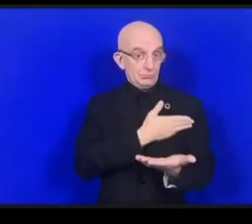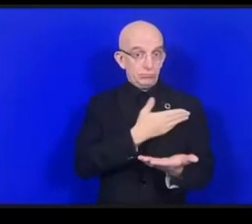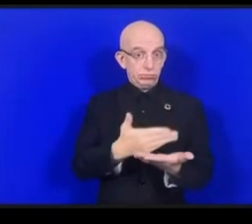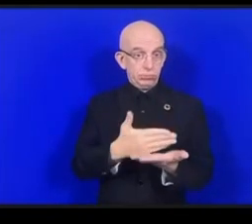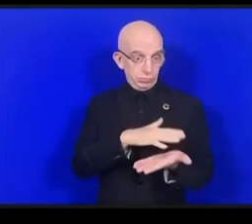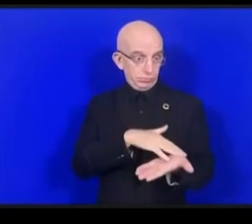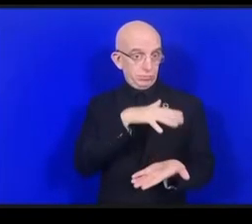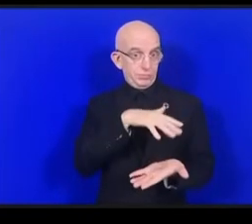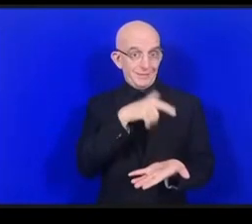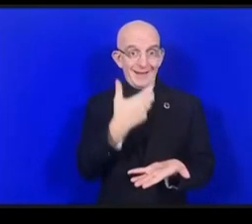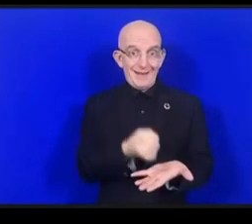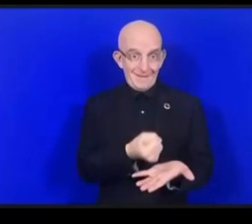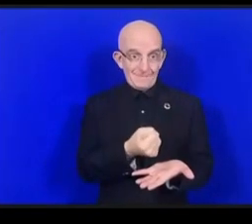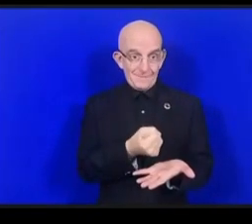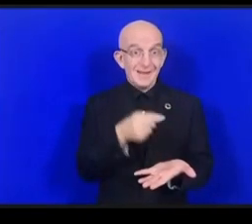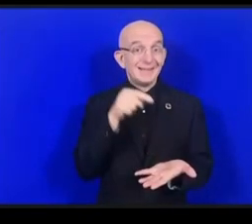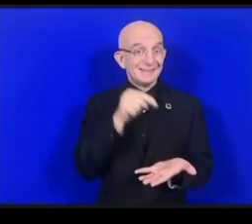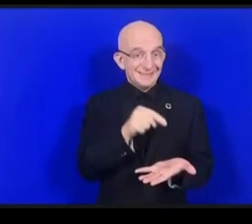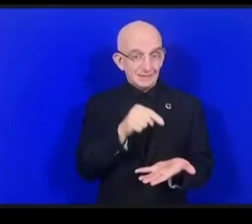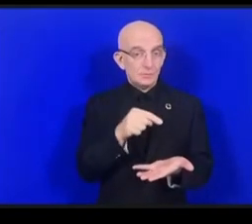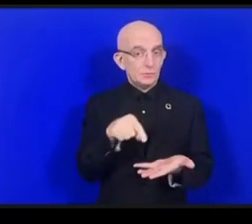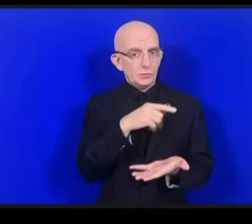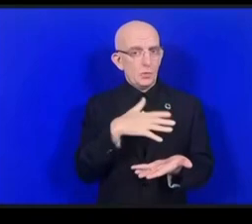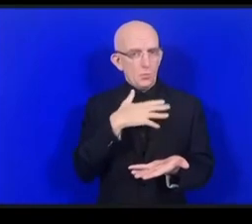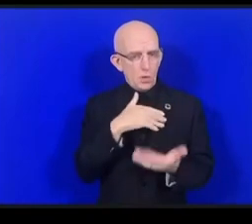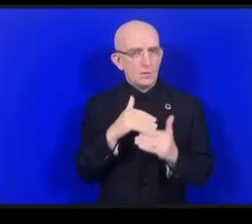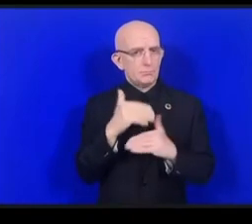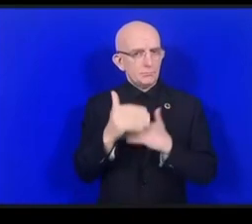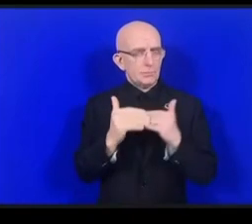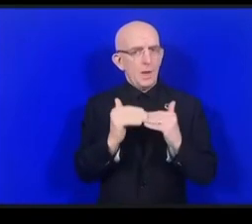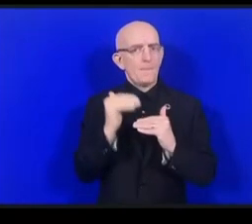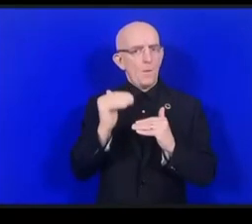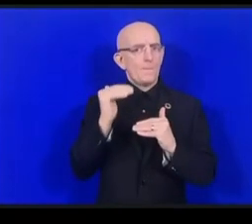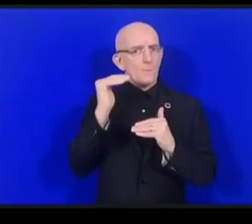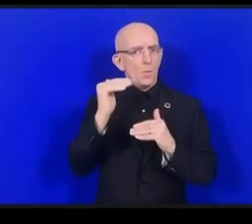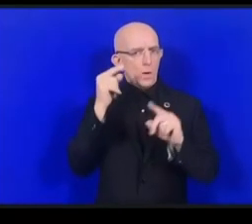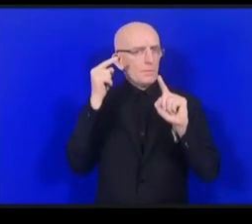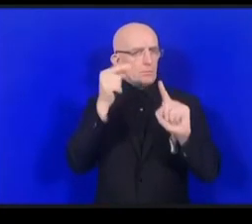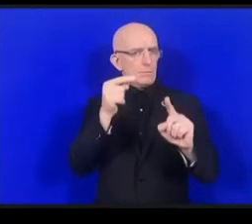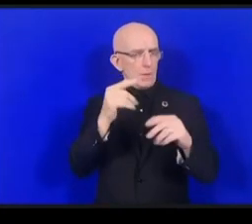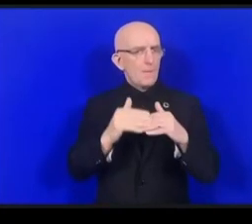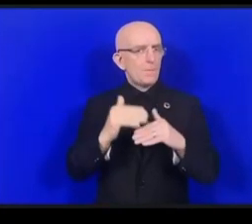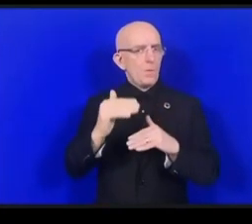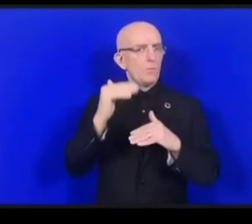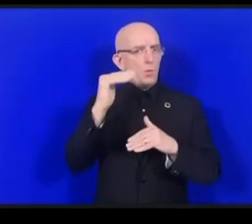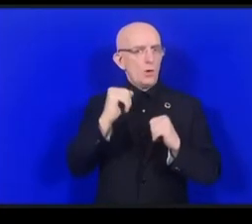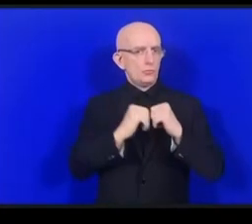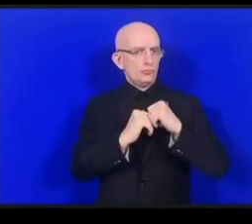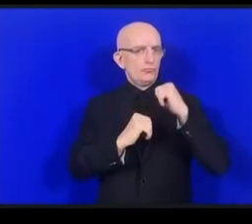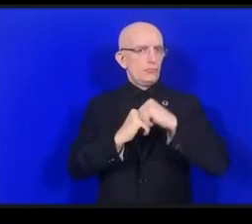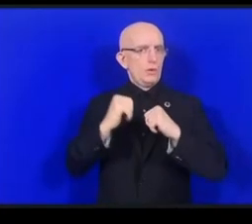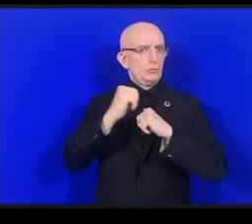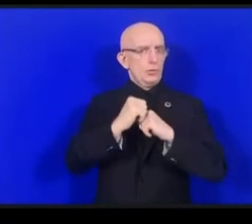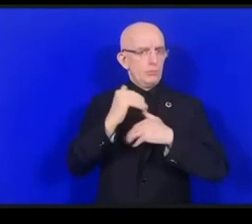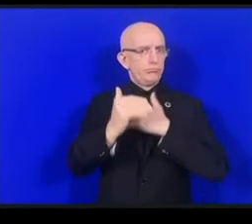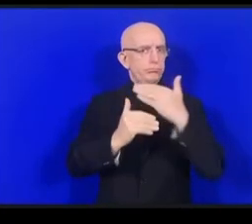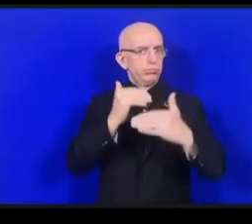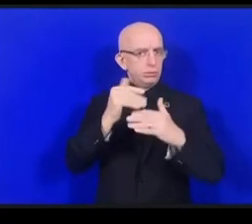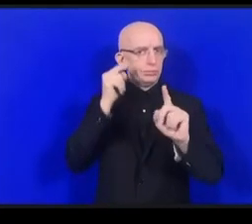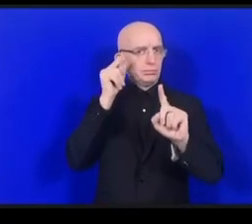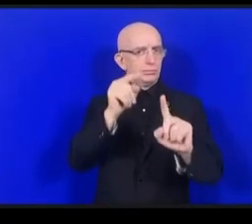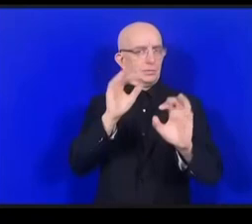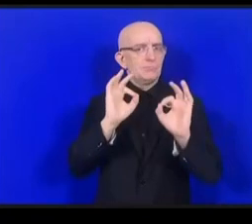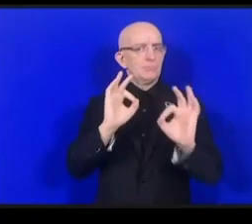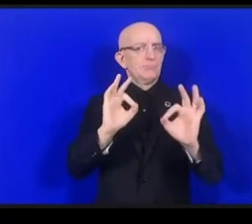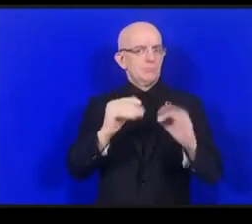in terms of development and delivery of the rights, though the enactment of the particular one, freedom